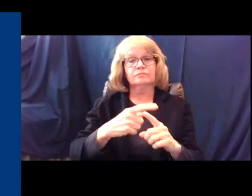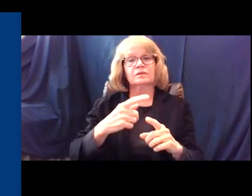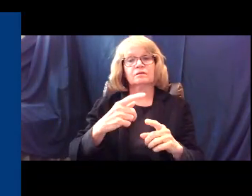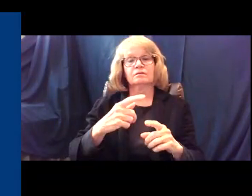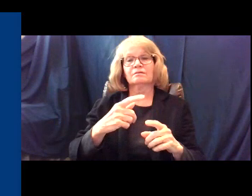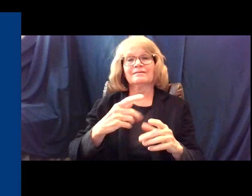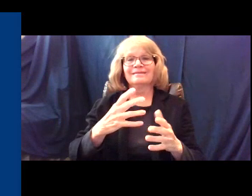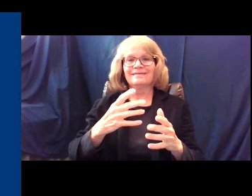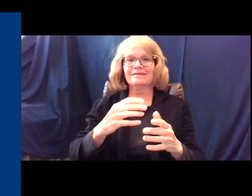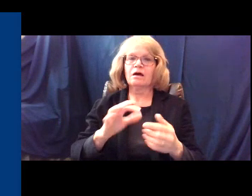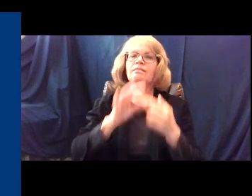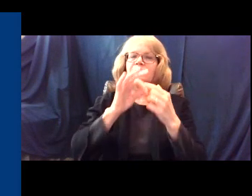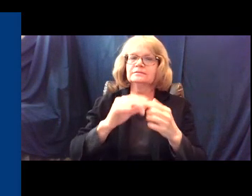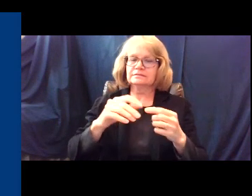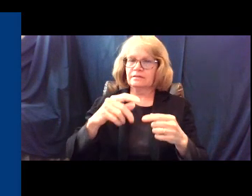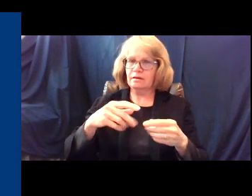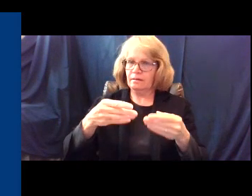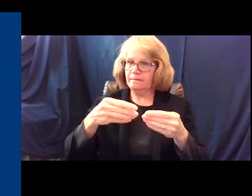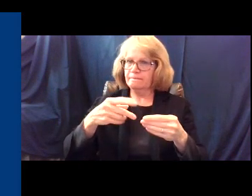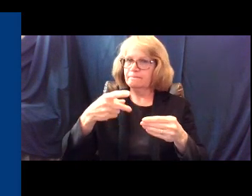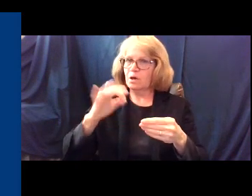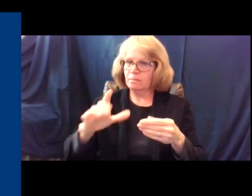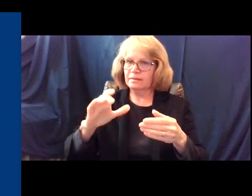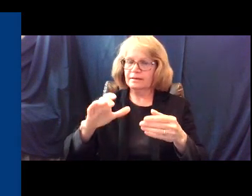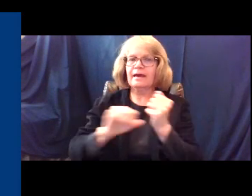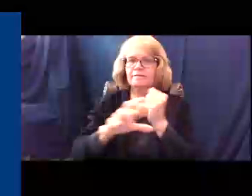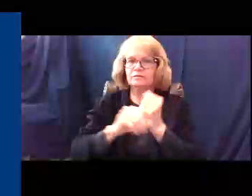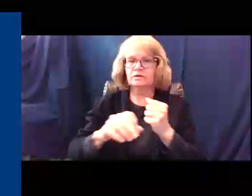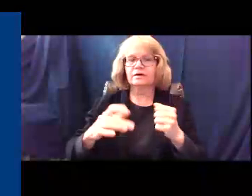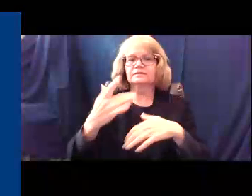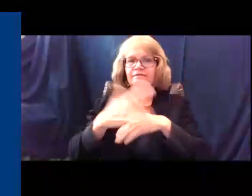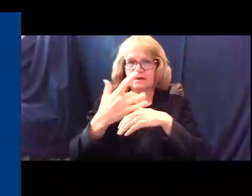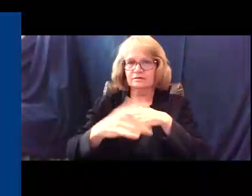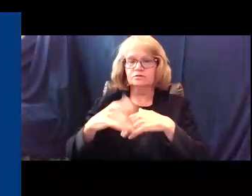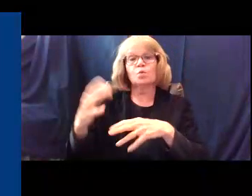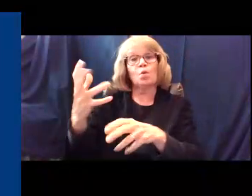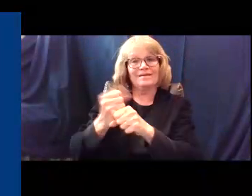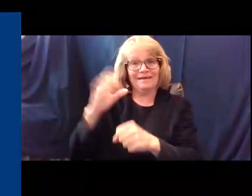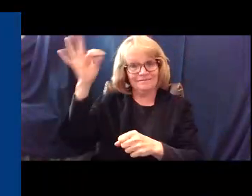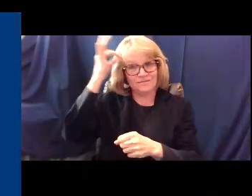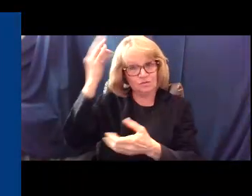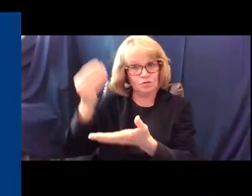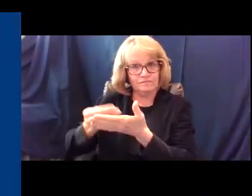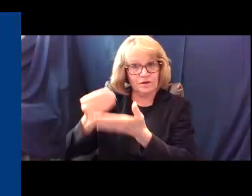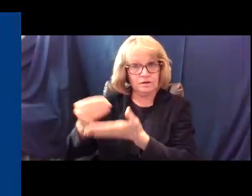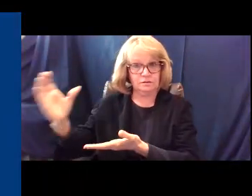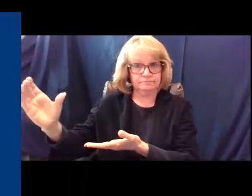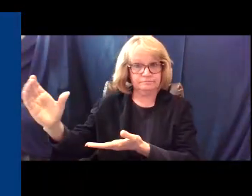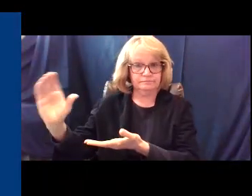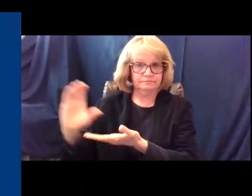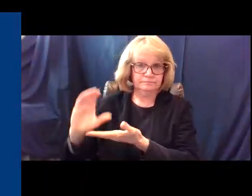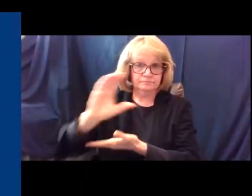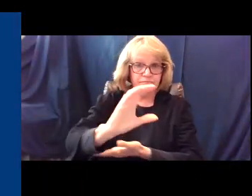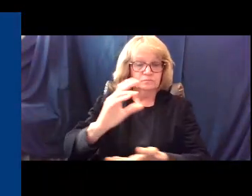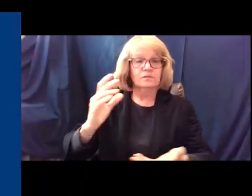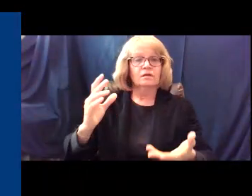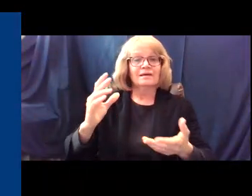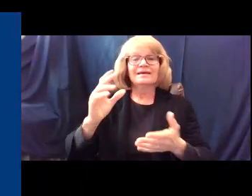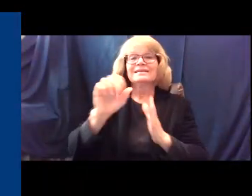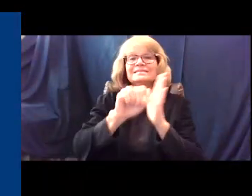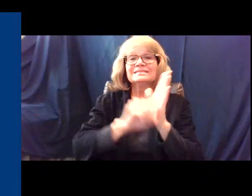unless they're publicly advertising their vacancies or receiving federal funding. And then at the state level, it's